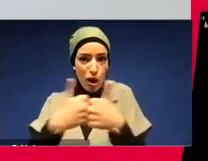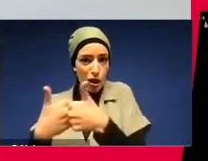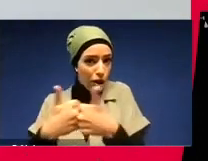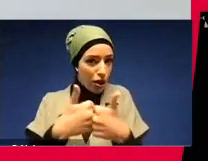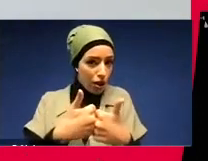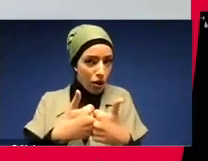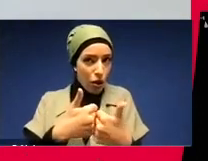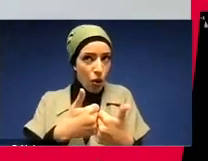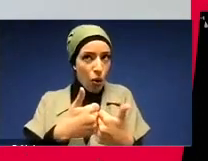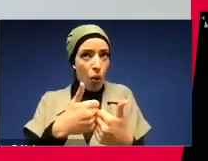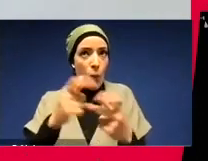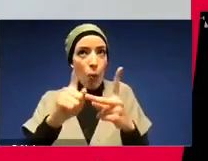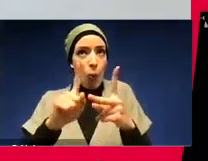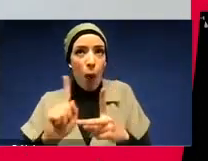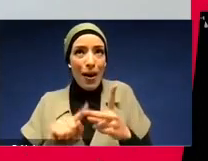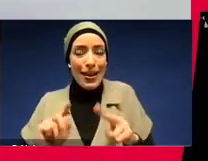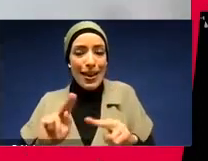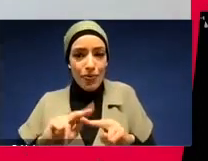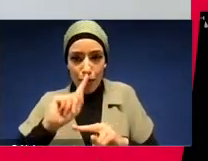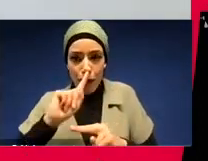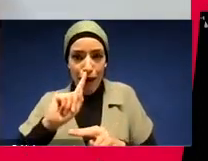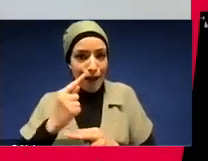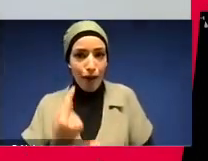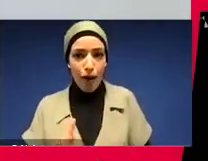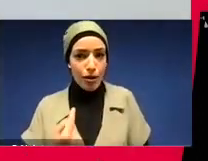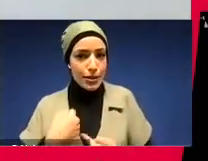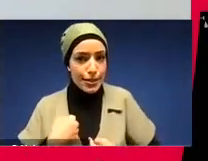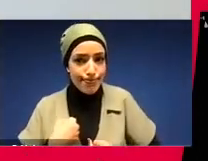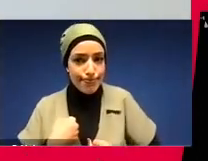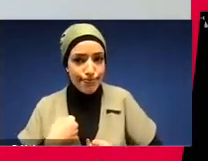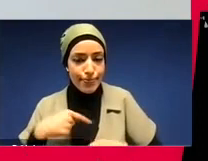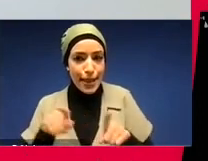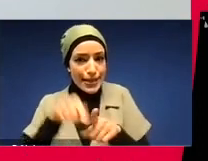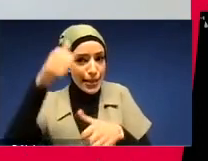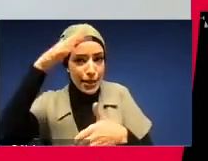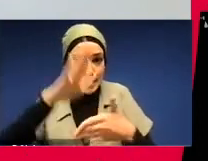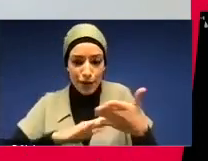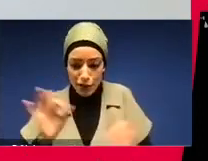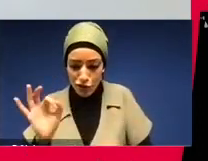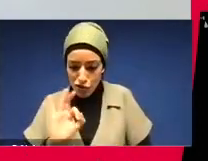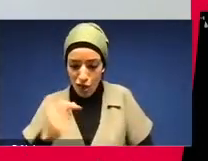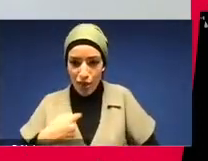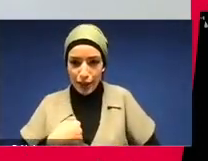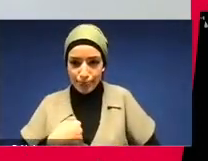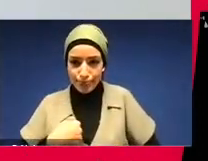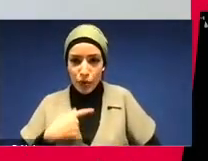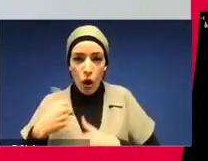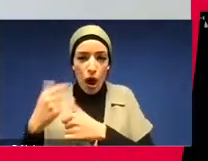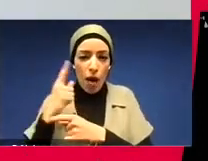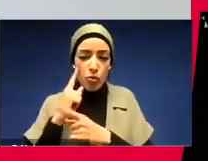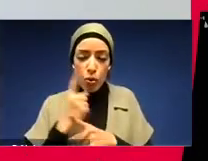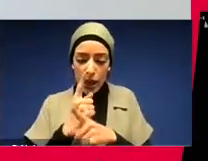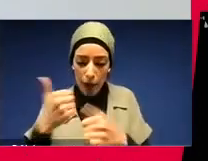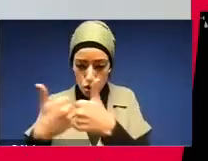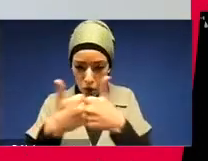relate? And that's where what I mean is, we're reconceptualizing solidarity to look at the systems of oppression